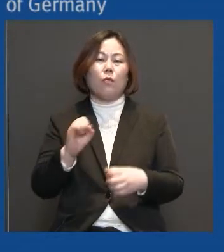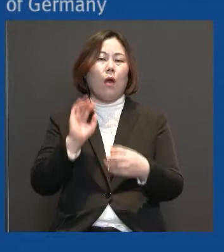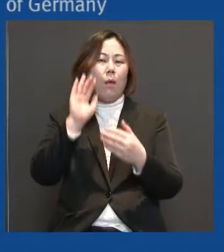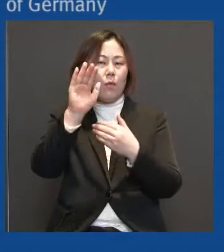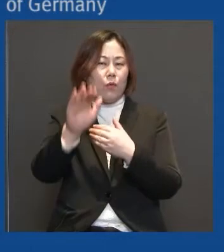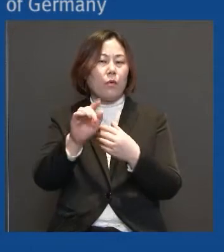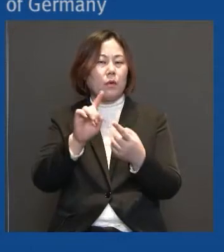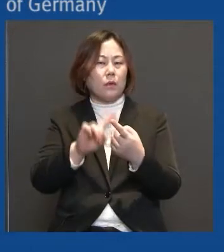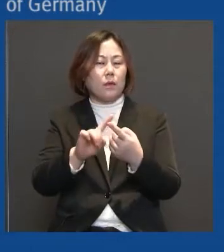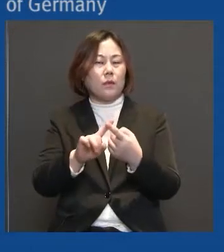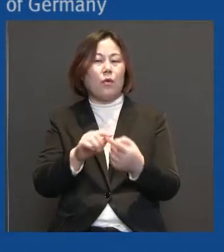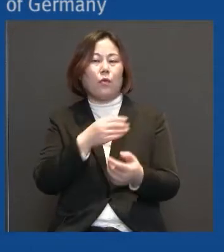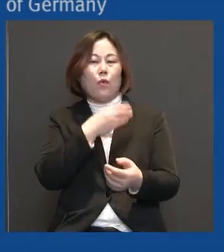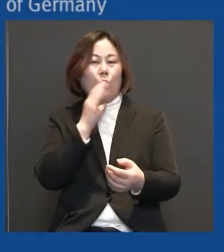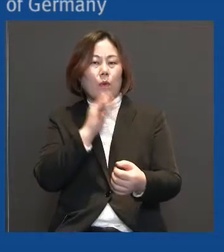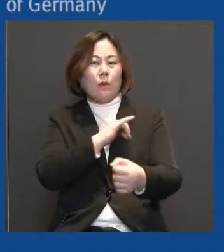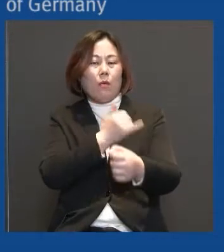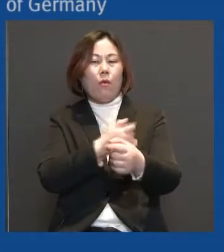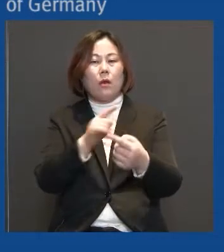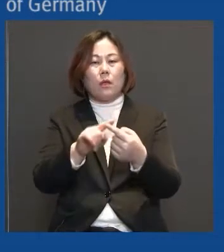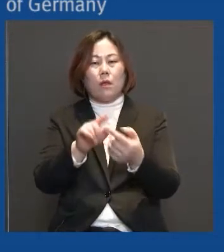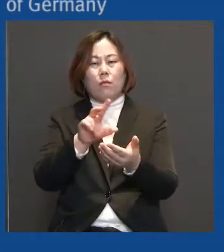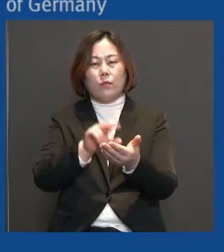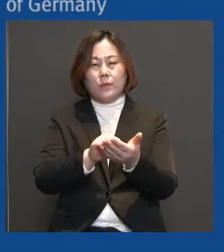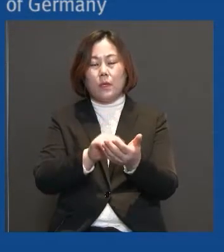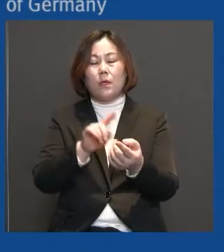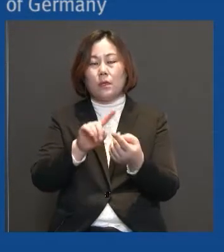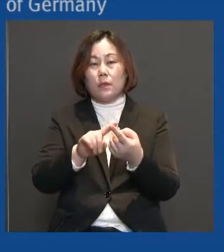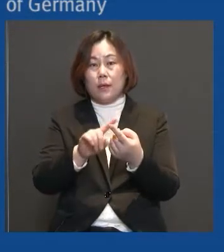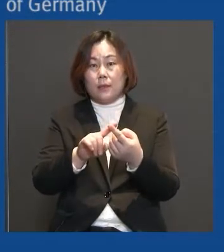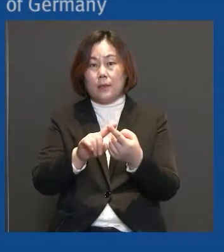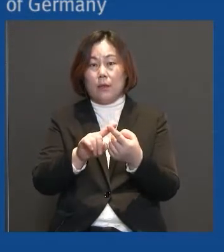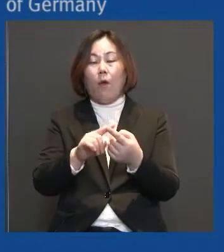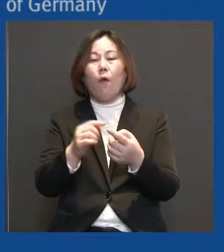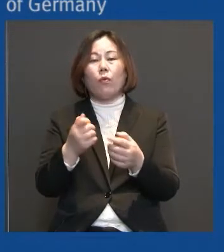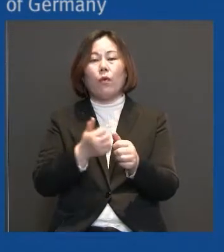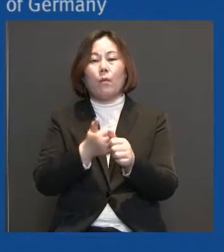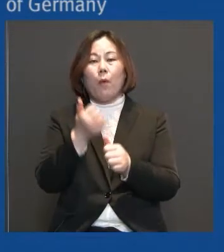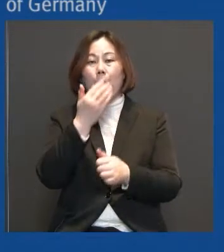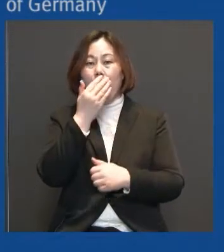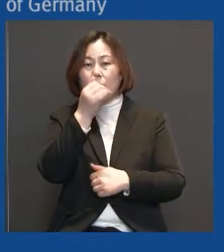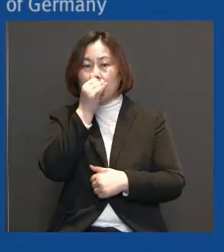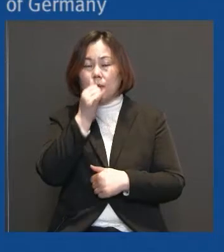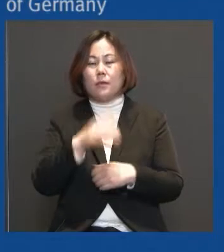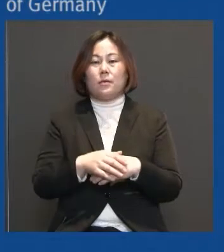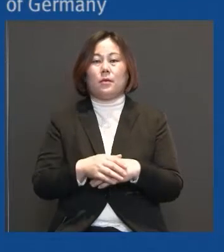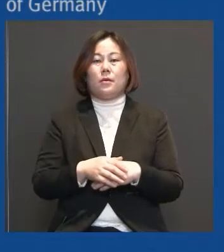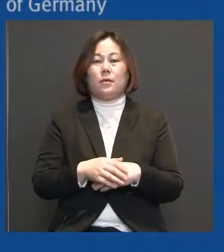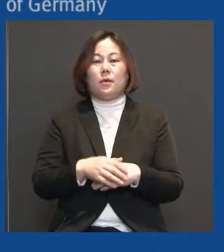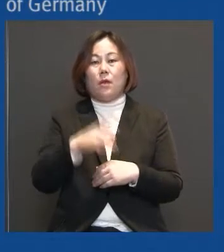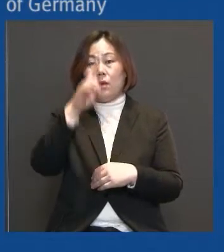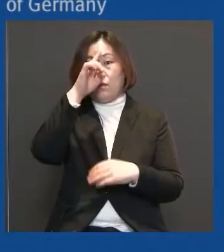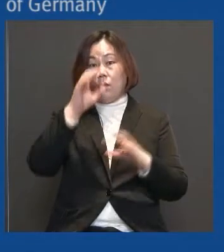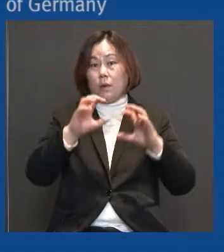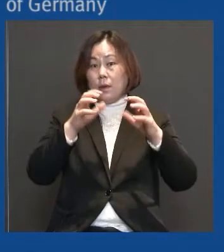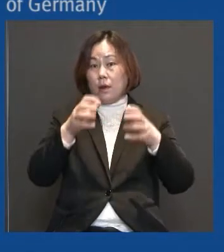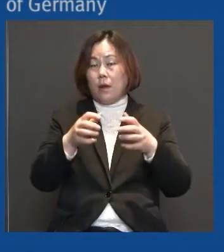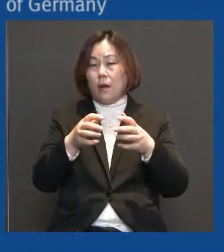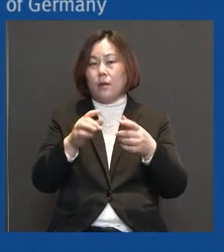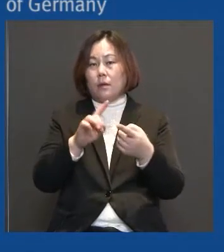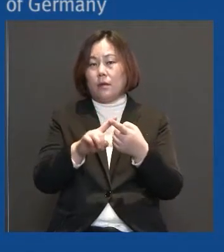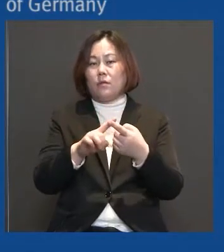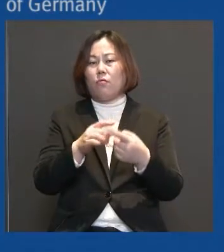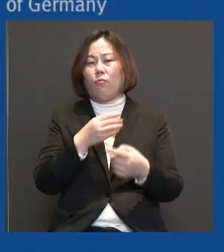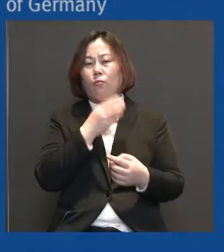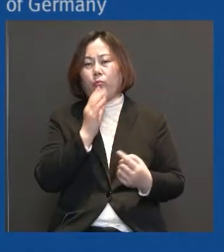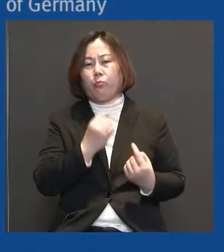So if I start with some graphs regarding Germany, it's obvious that Germany is an aging nation too. Figures from